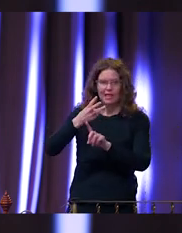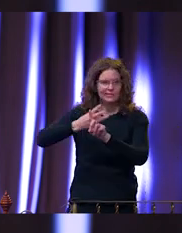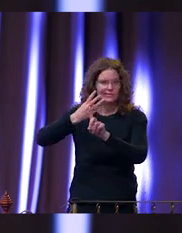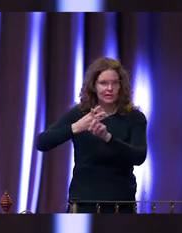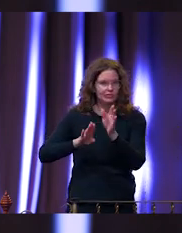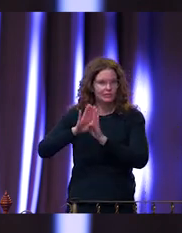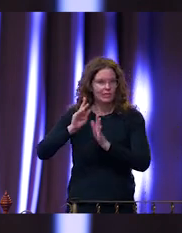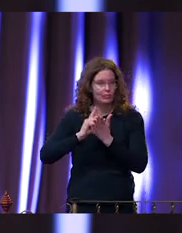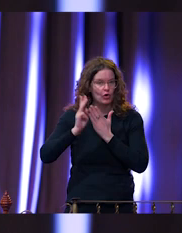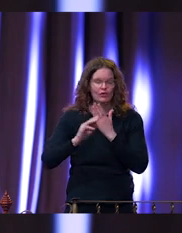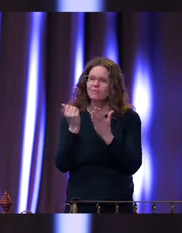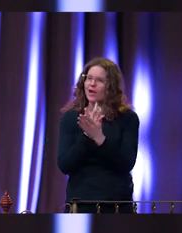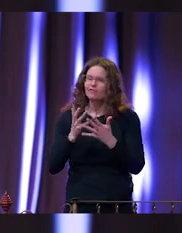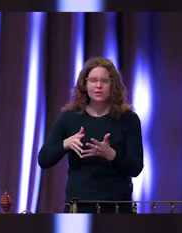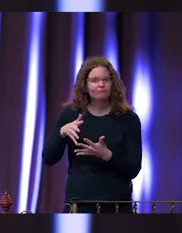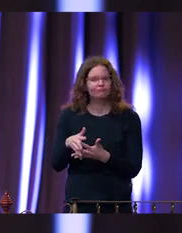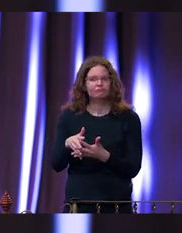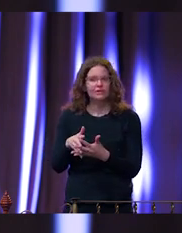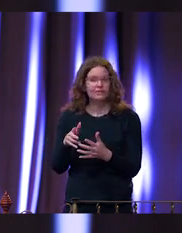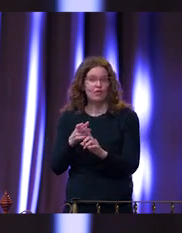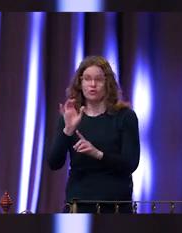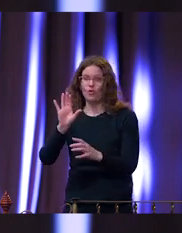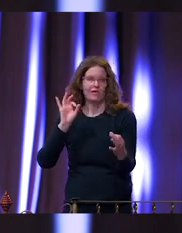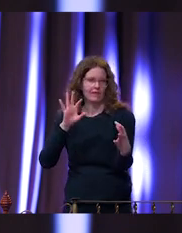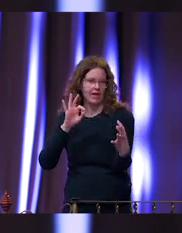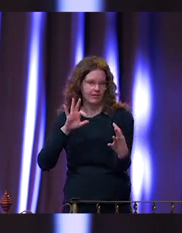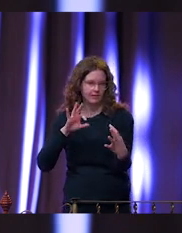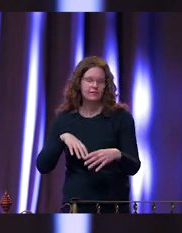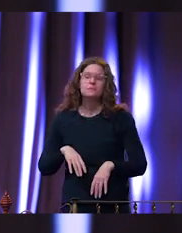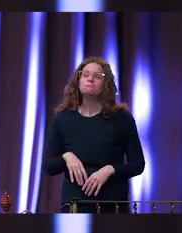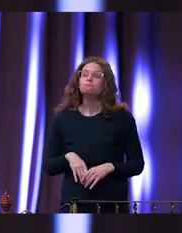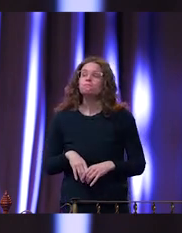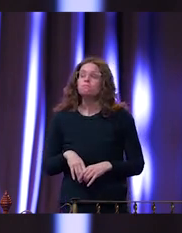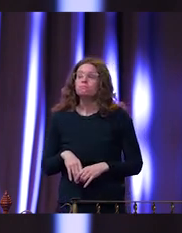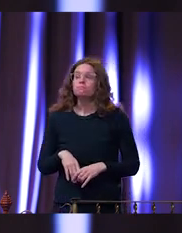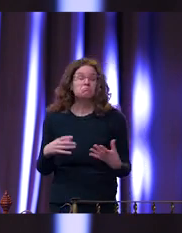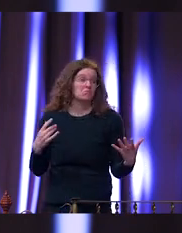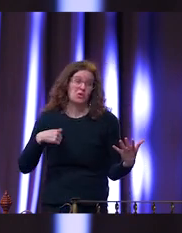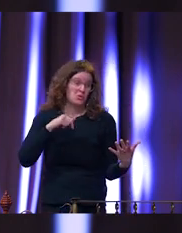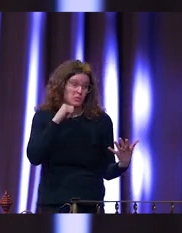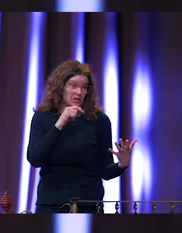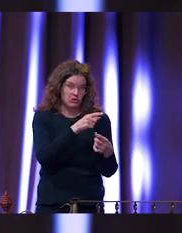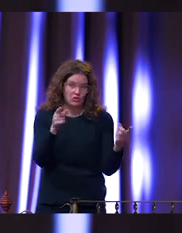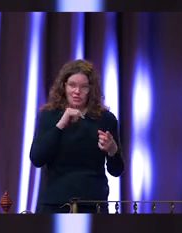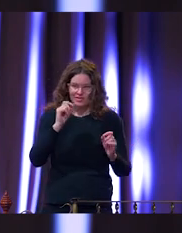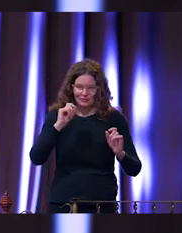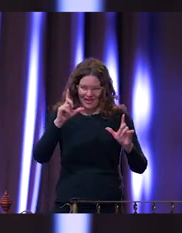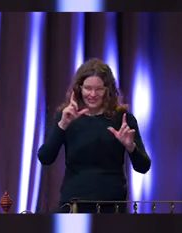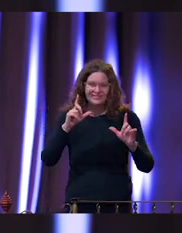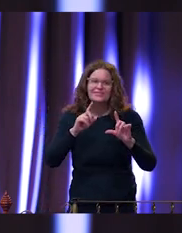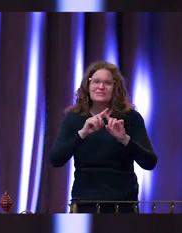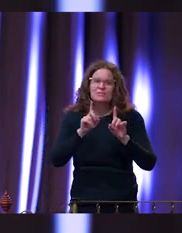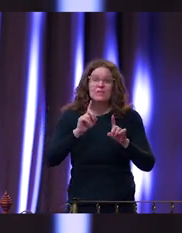in it was grounded in what we heard. And it's no surprise to all of you, but we at